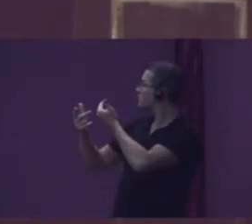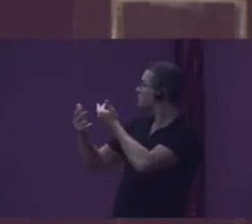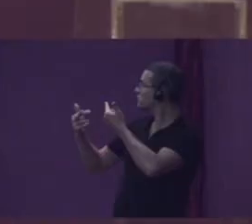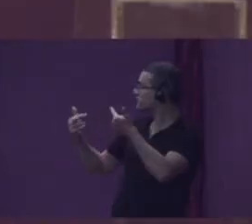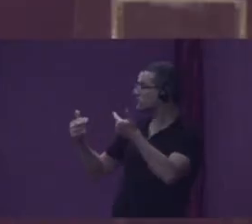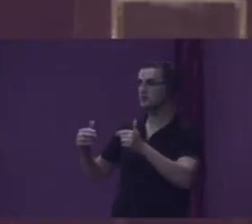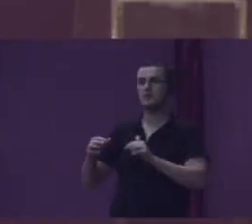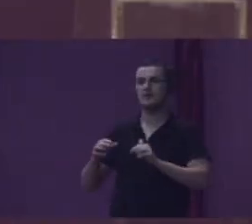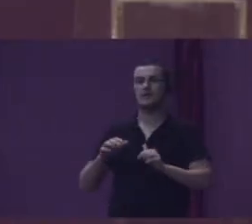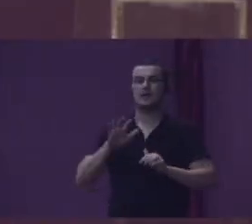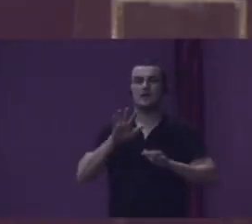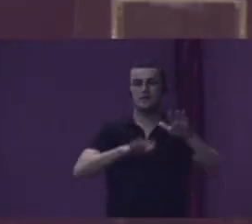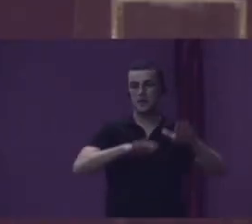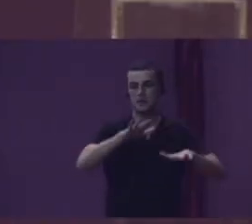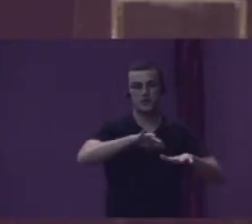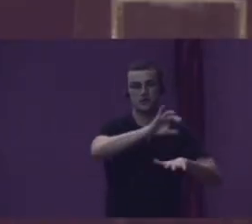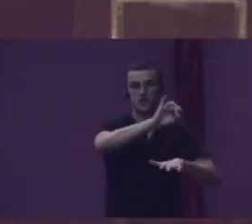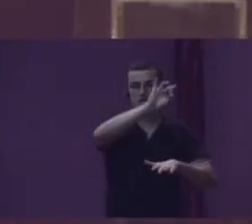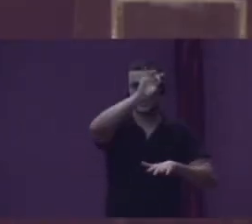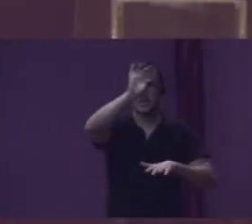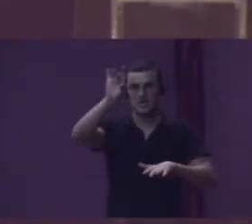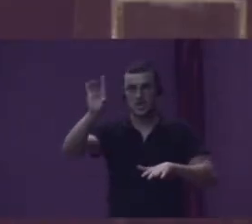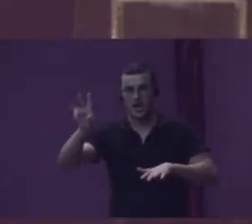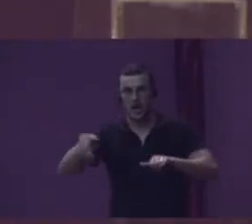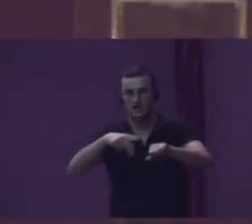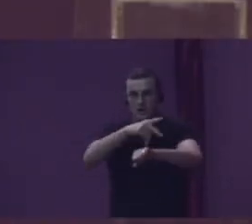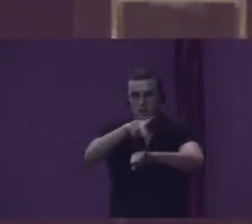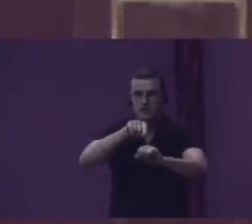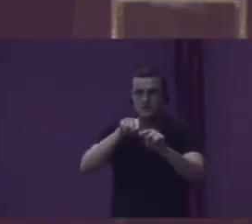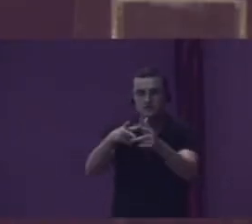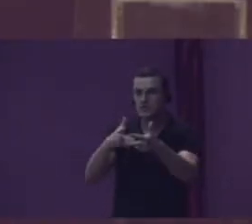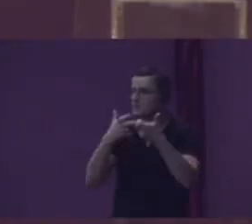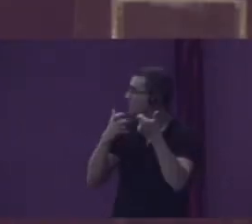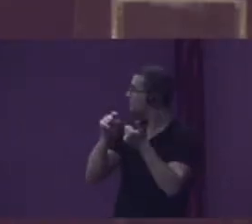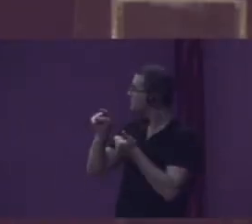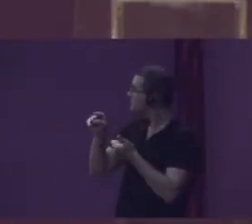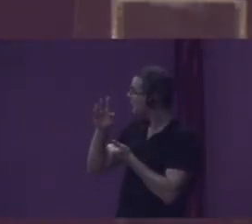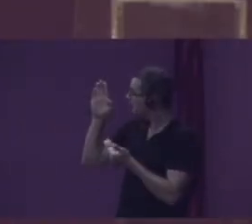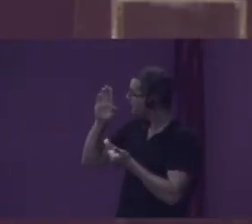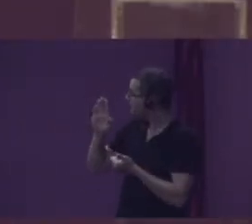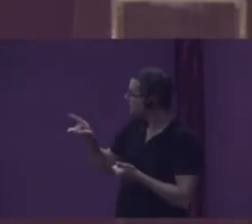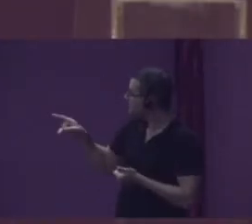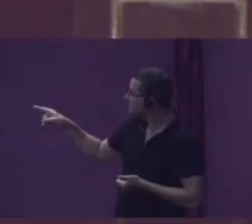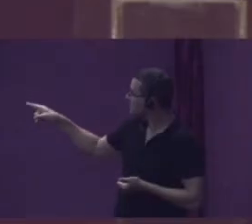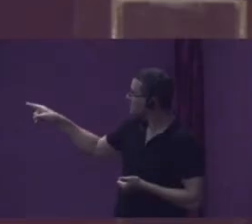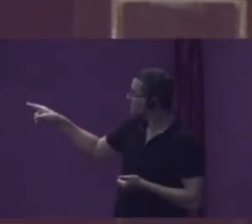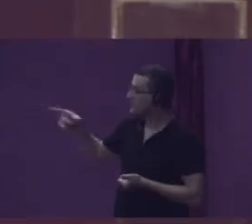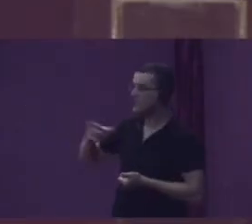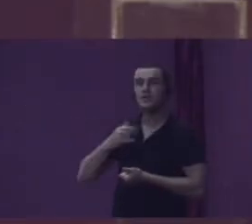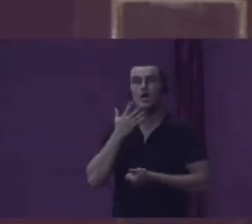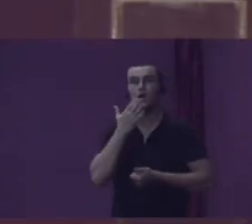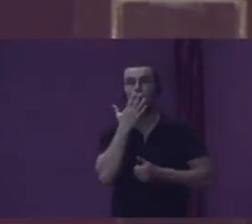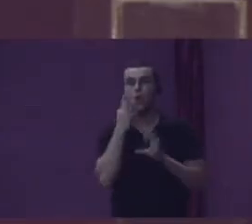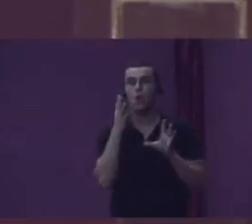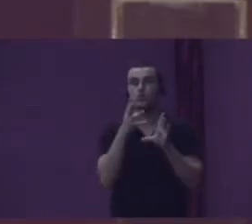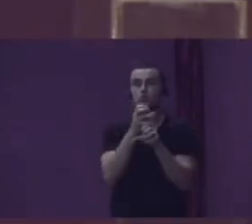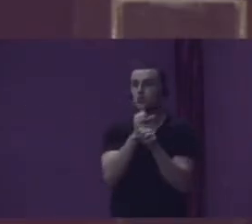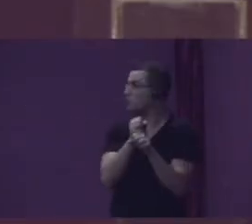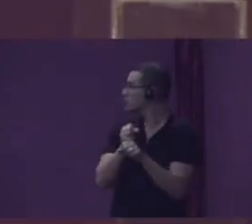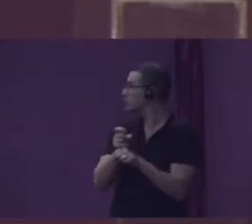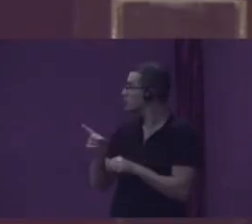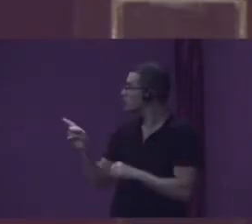And so you see Brazil gets to be this dark red color because you have more than